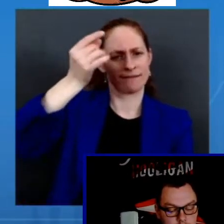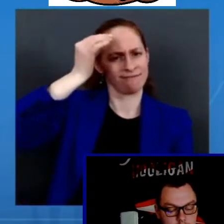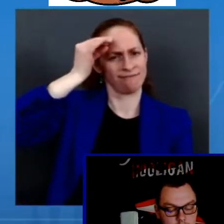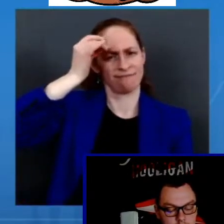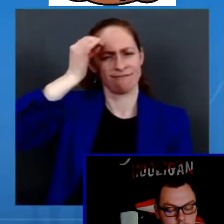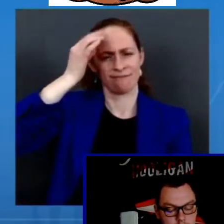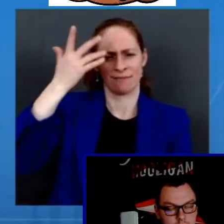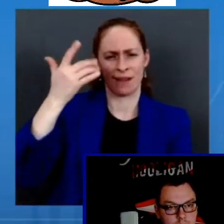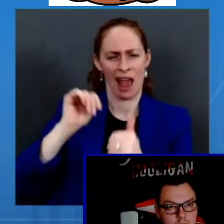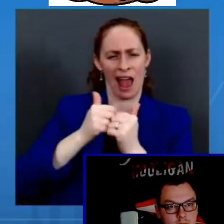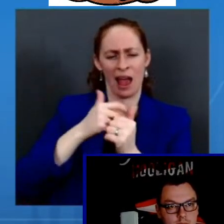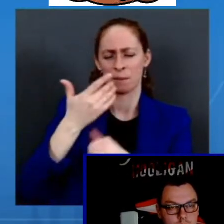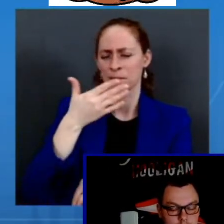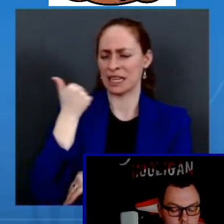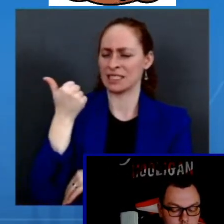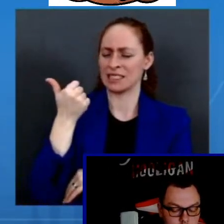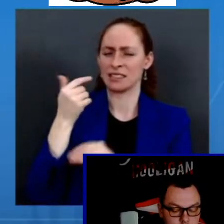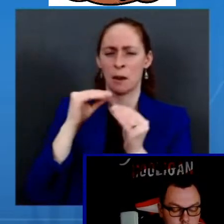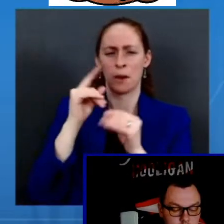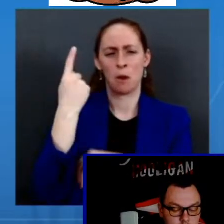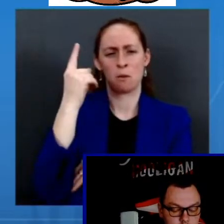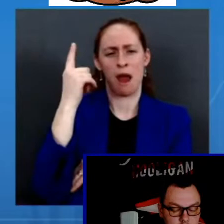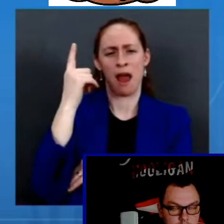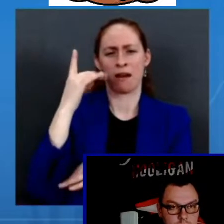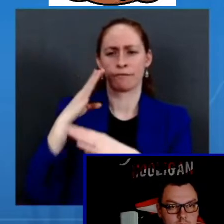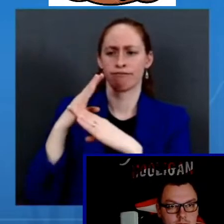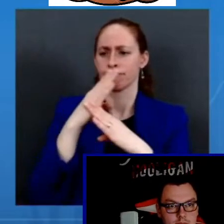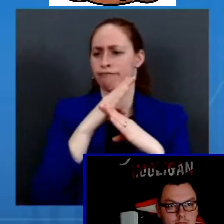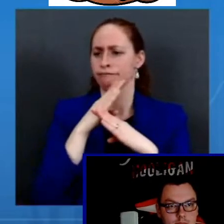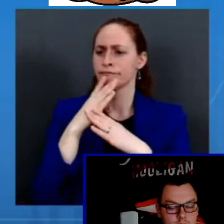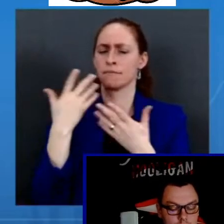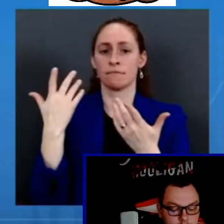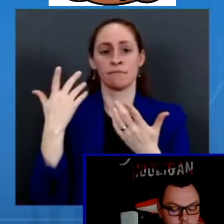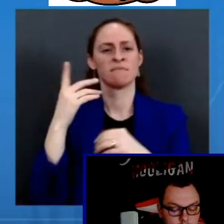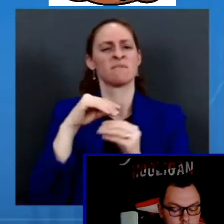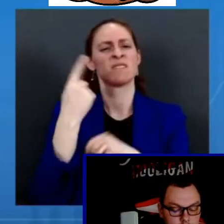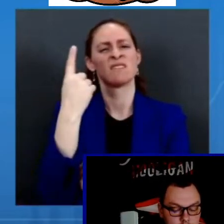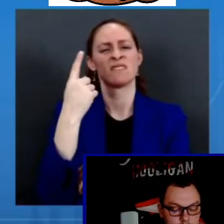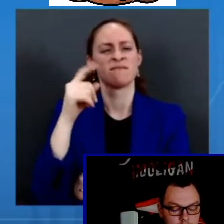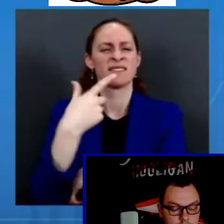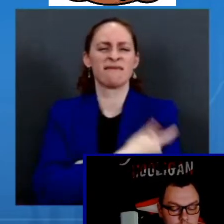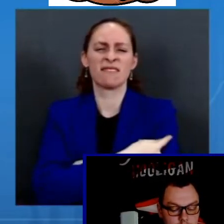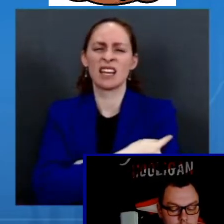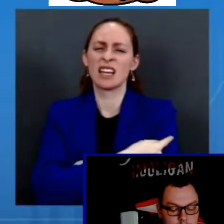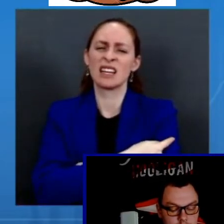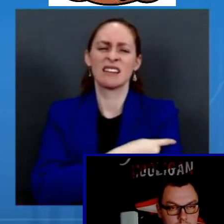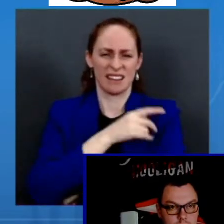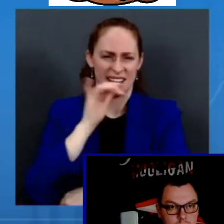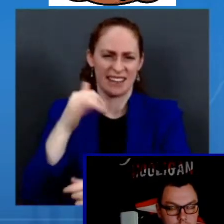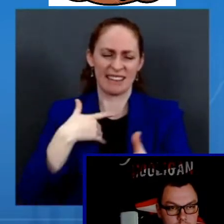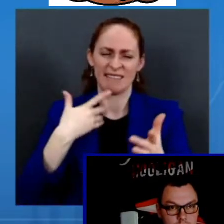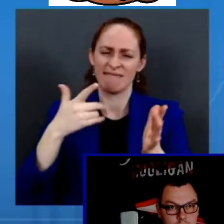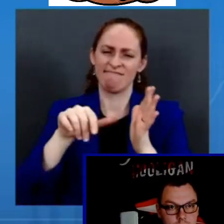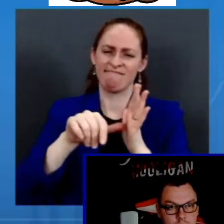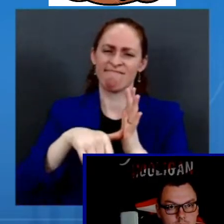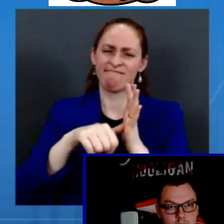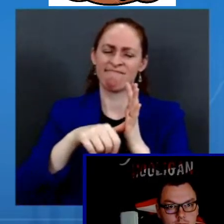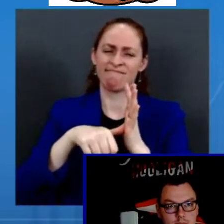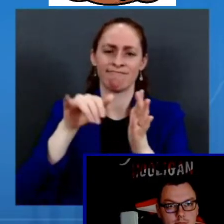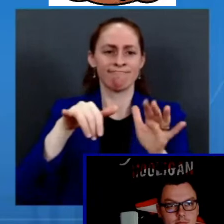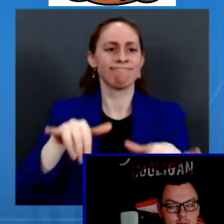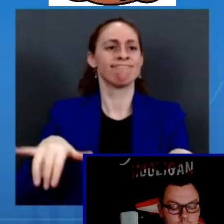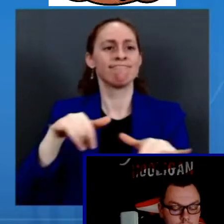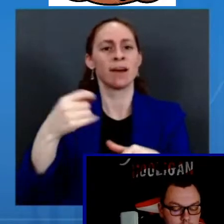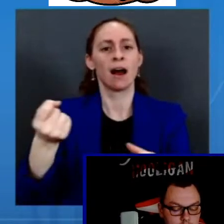that Dr. Walensky and I and Dr. Murthy and others get asked very frequently is that right now, as we get to the Christmas holiday and the